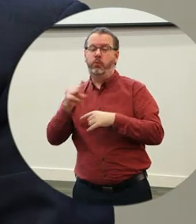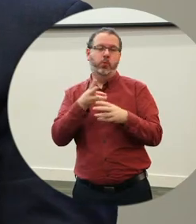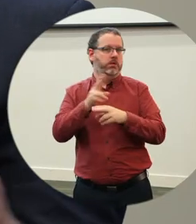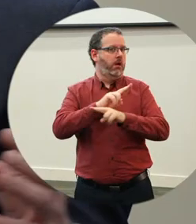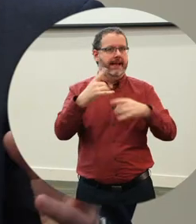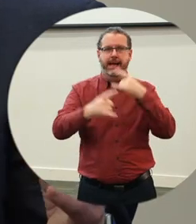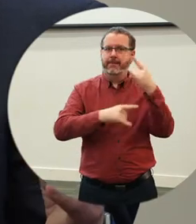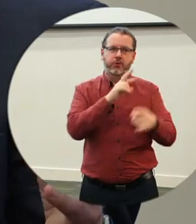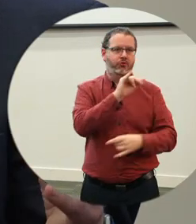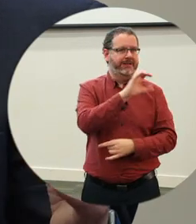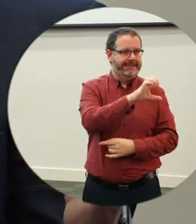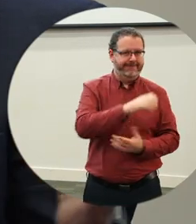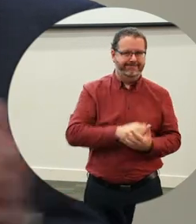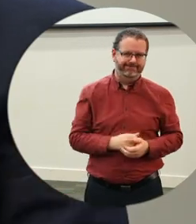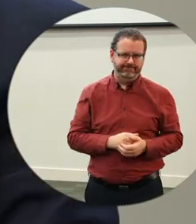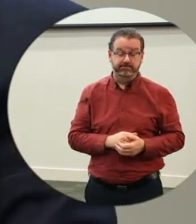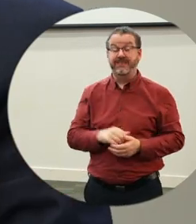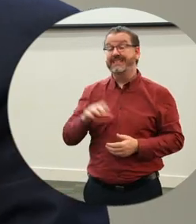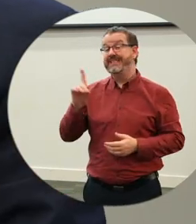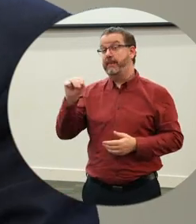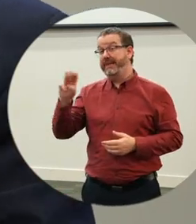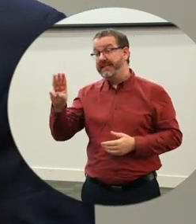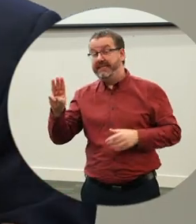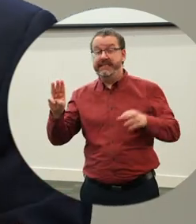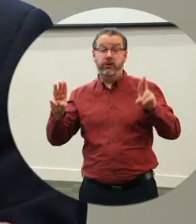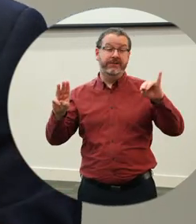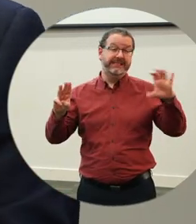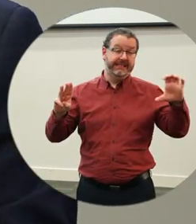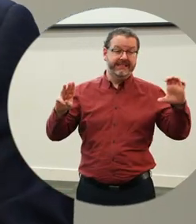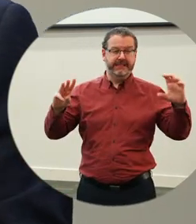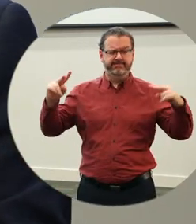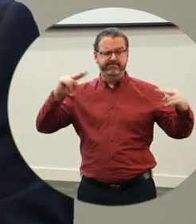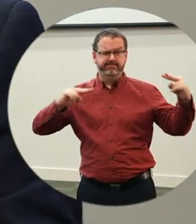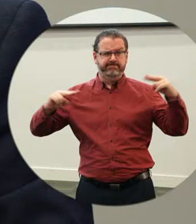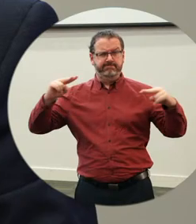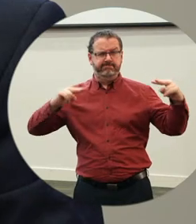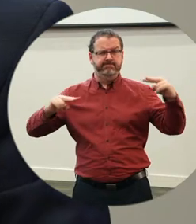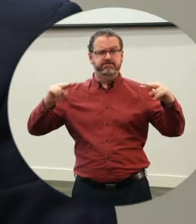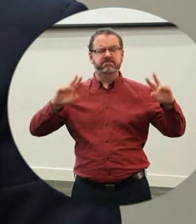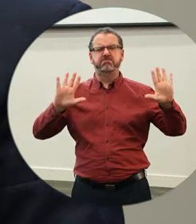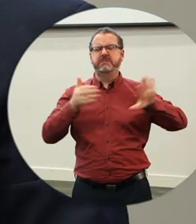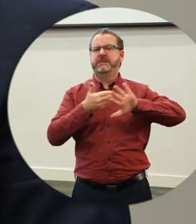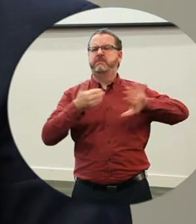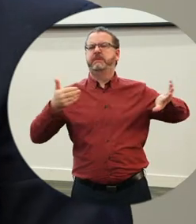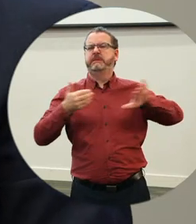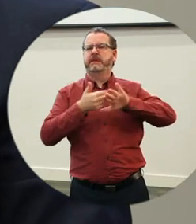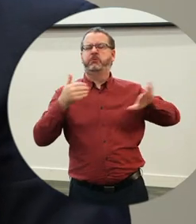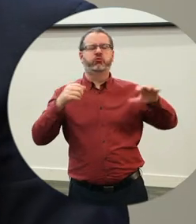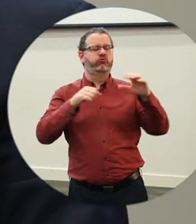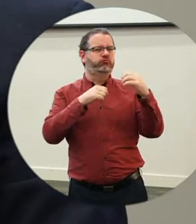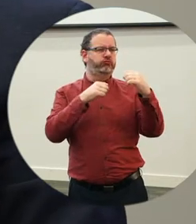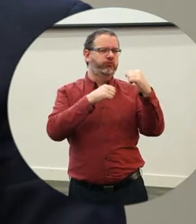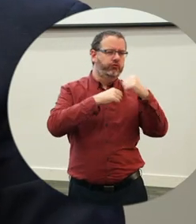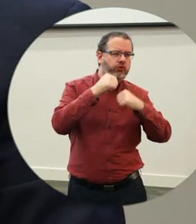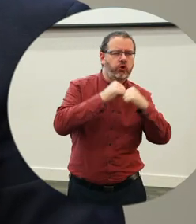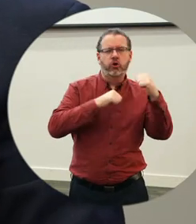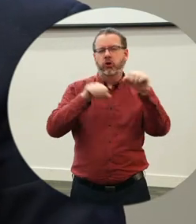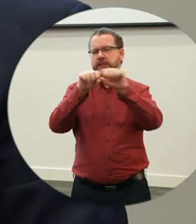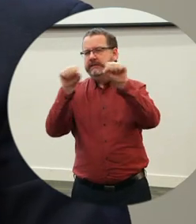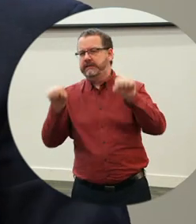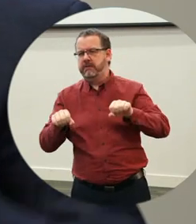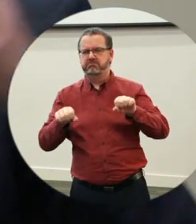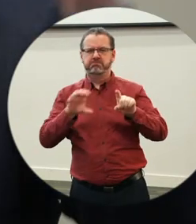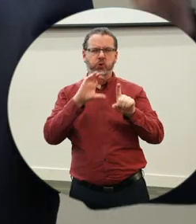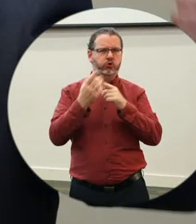DMP regarded each other as two quite separate civilizations. There are stories told